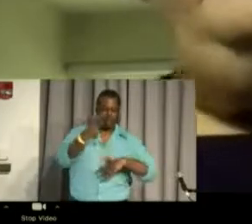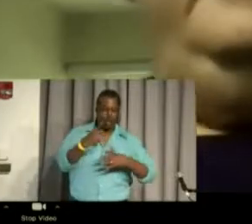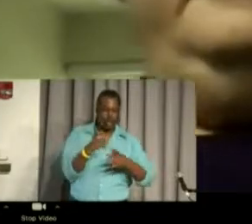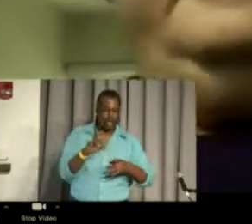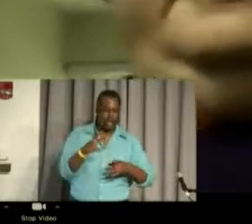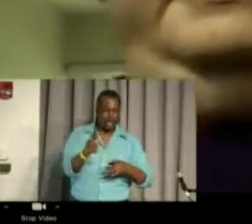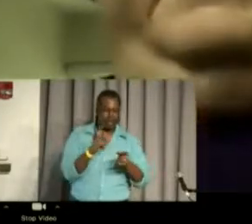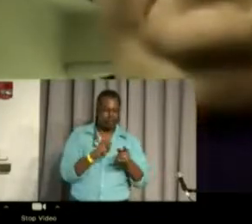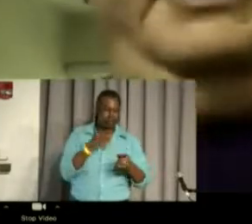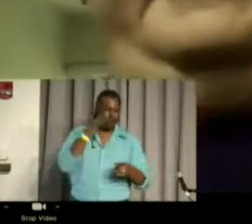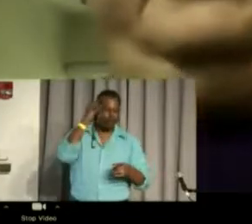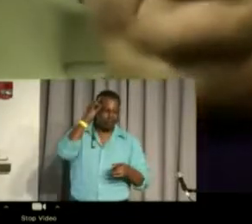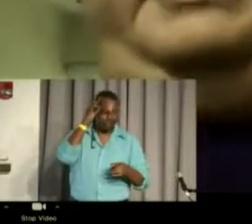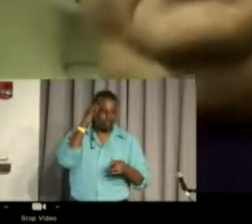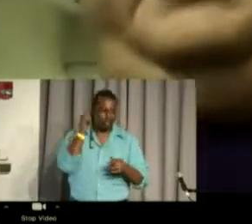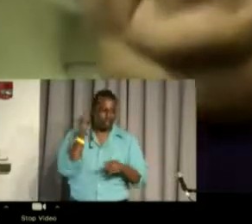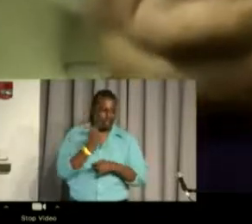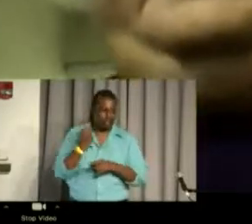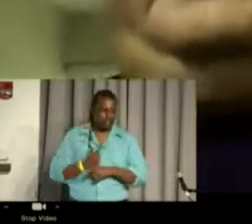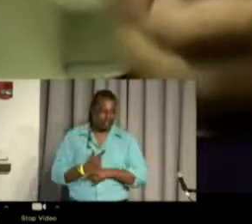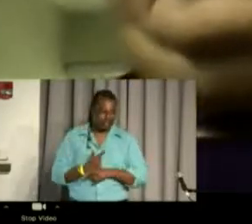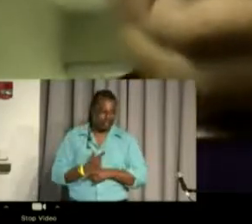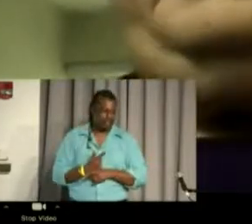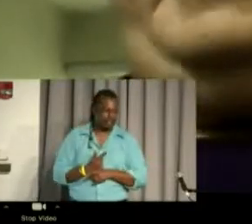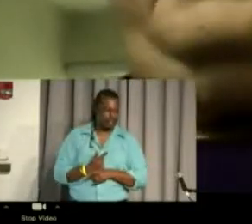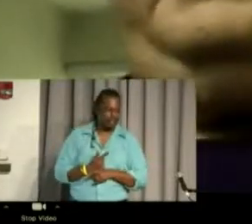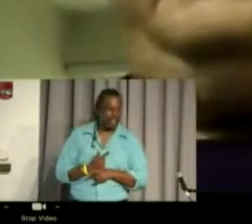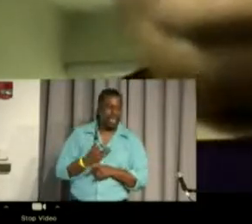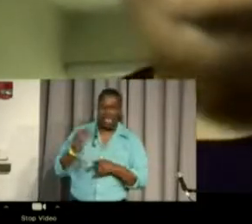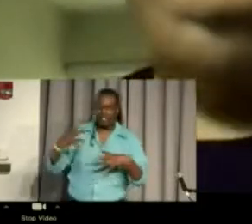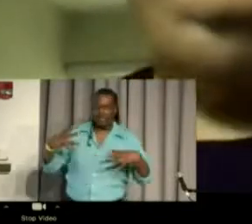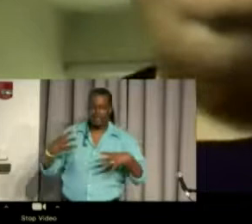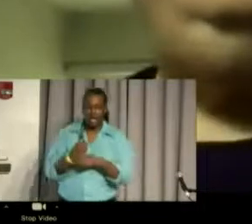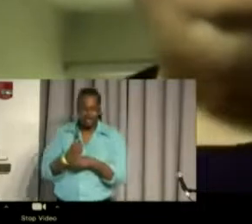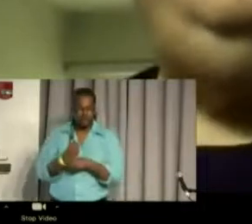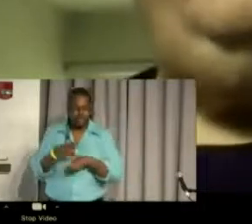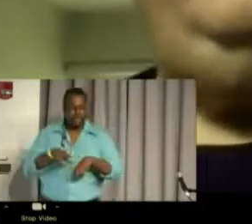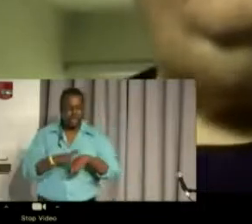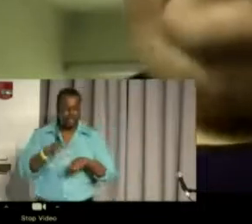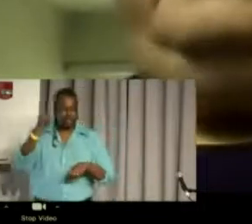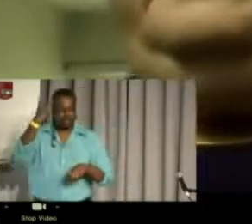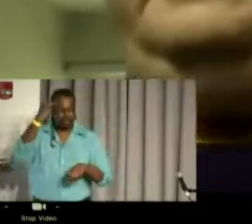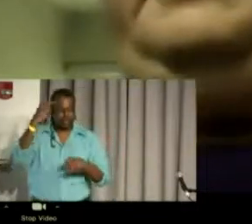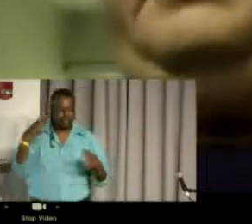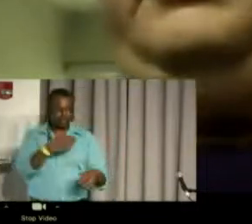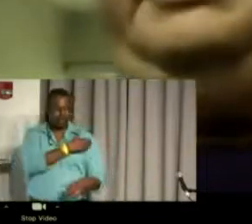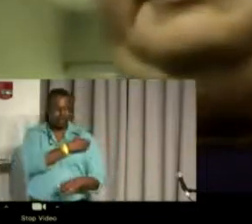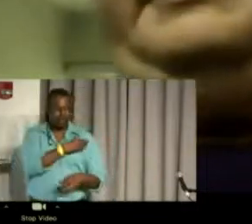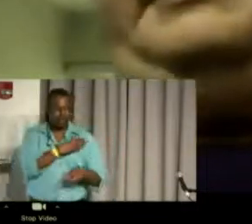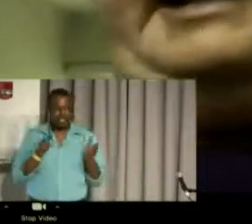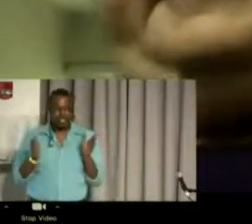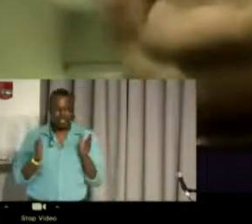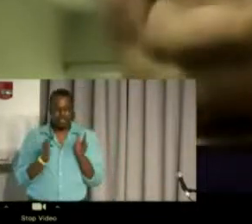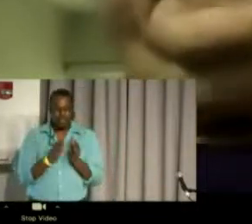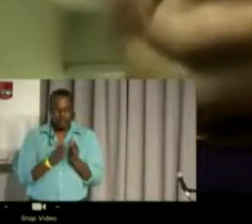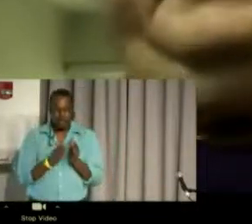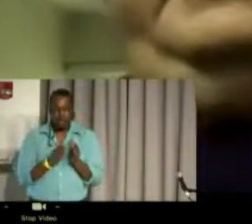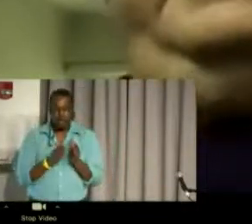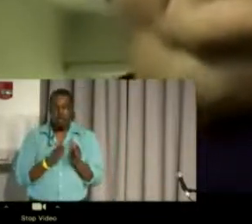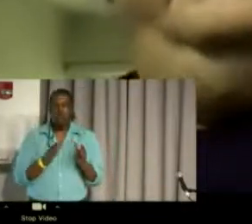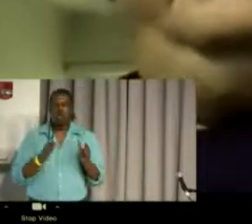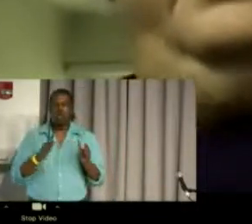were the basis of the concentrated financial and political power of an exceedingly small white owning